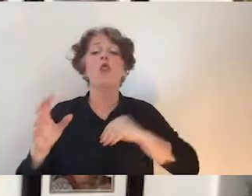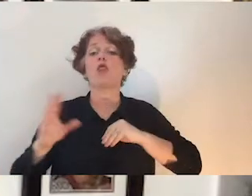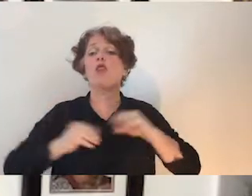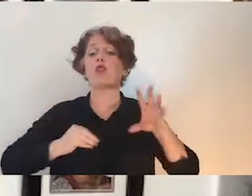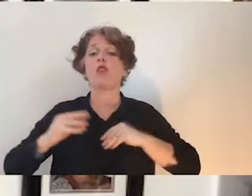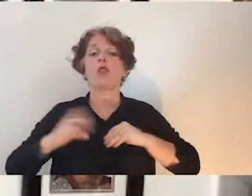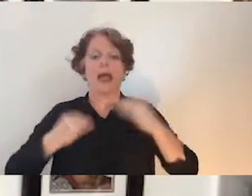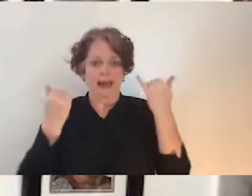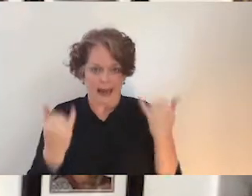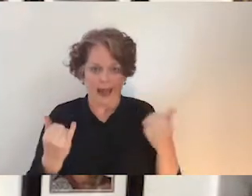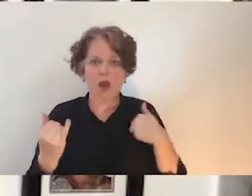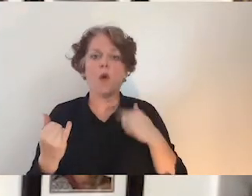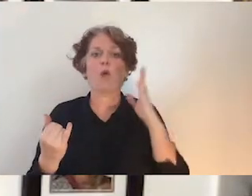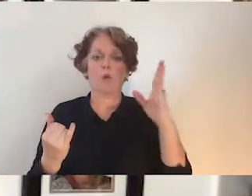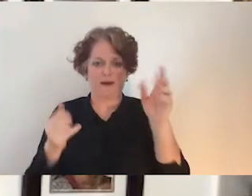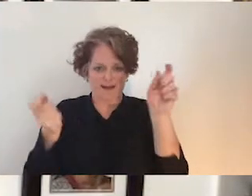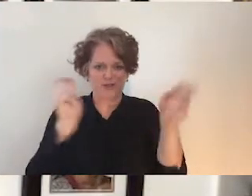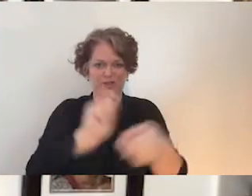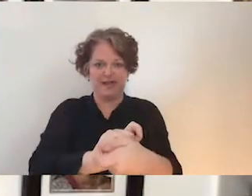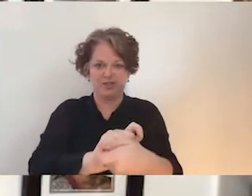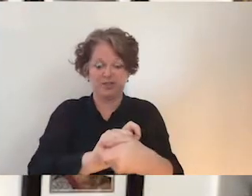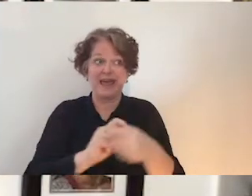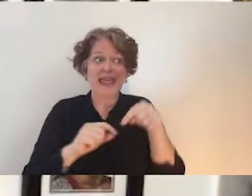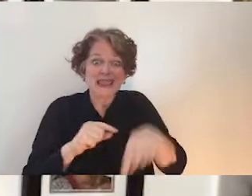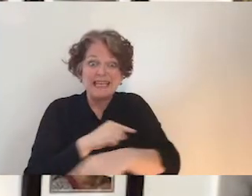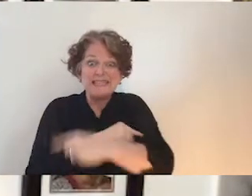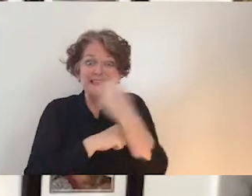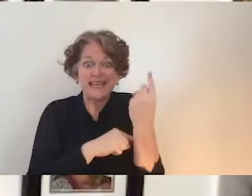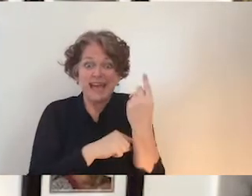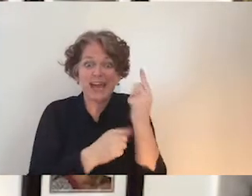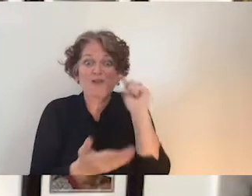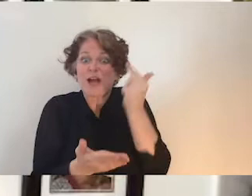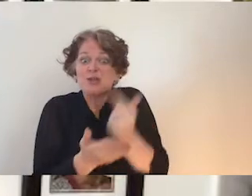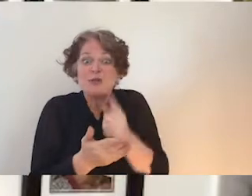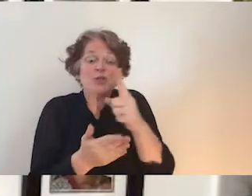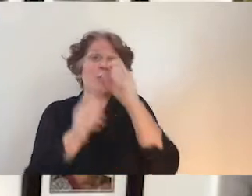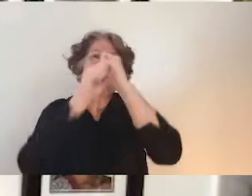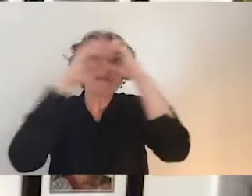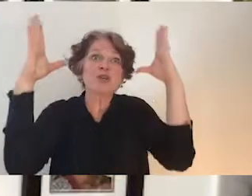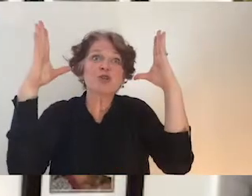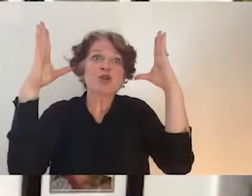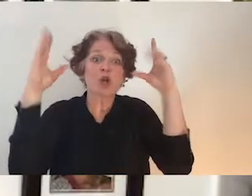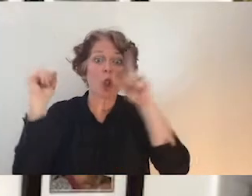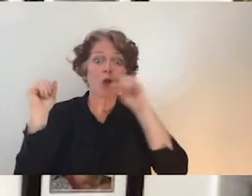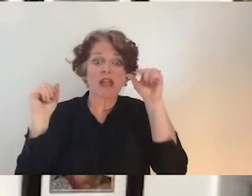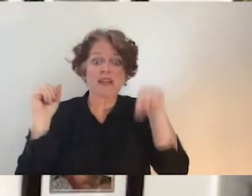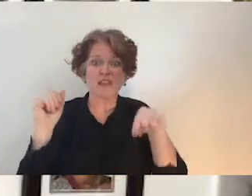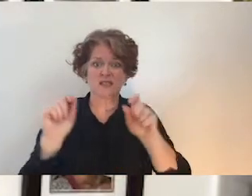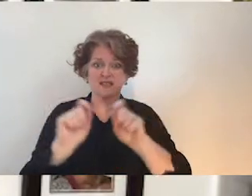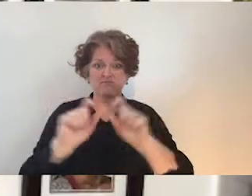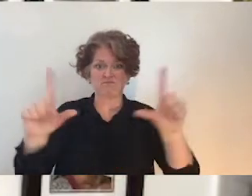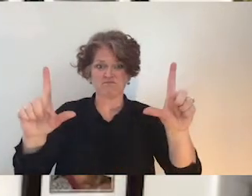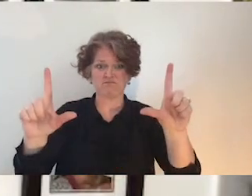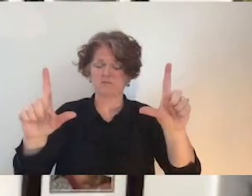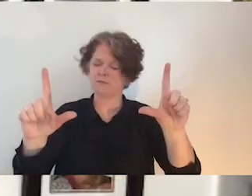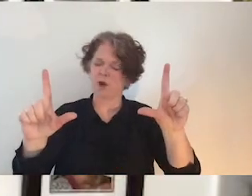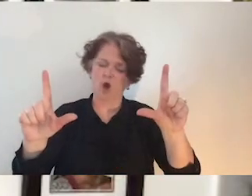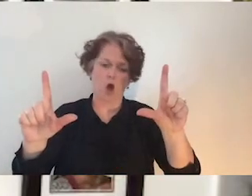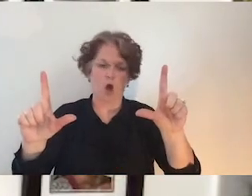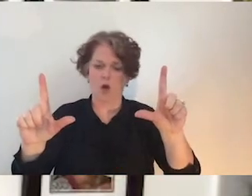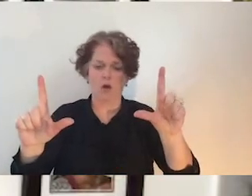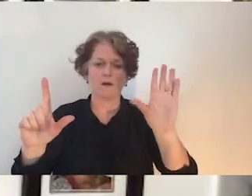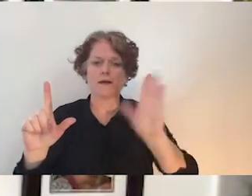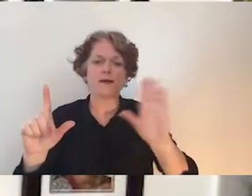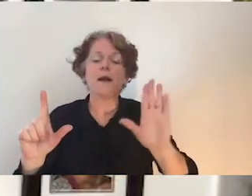long accepted. I know this day, your convocation, is not what you dreamed. But if ever you